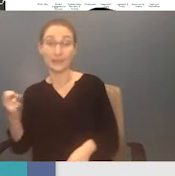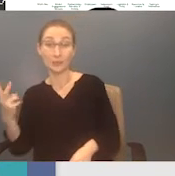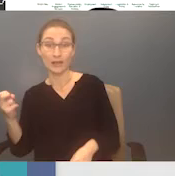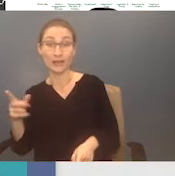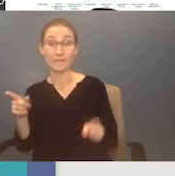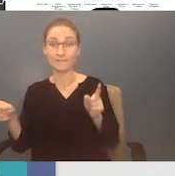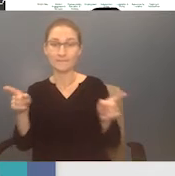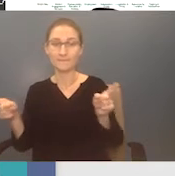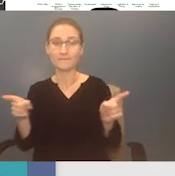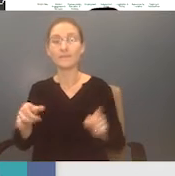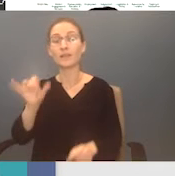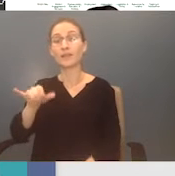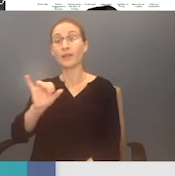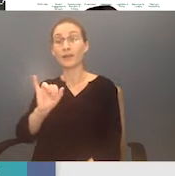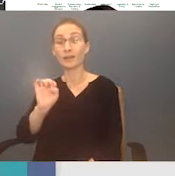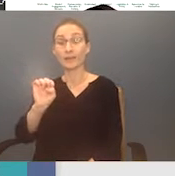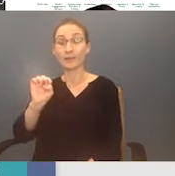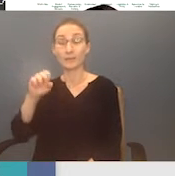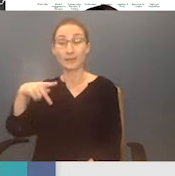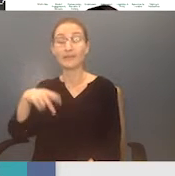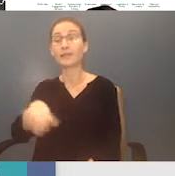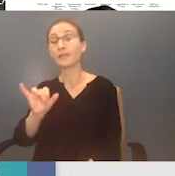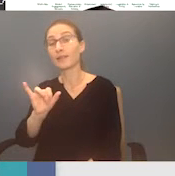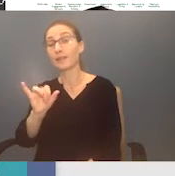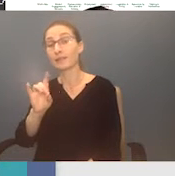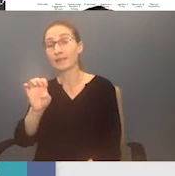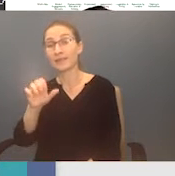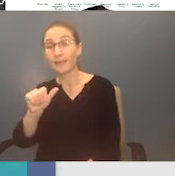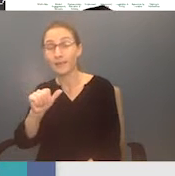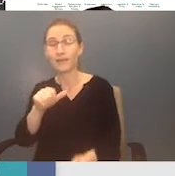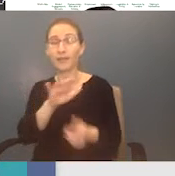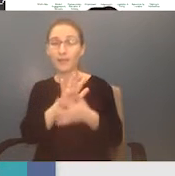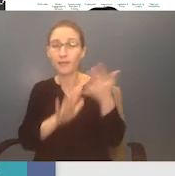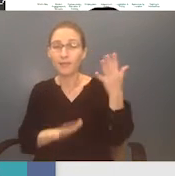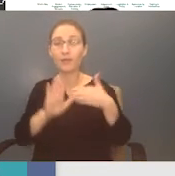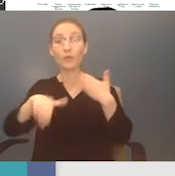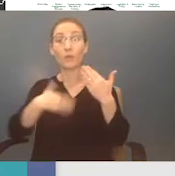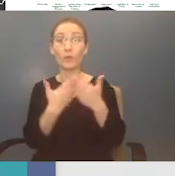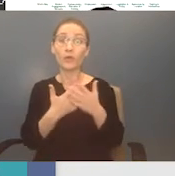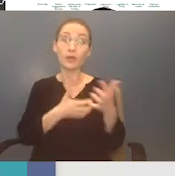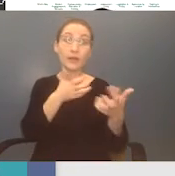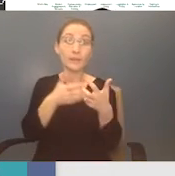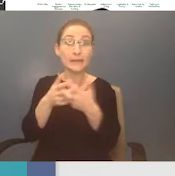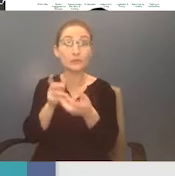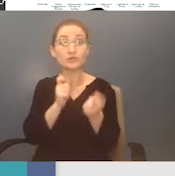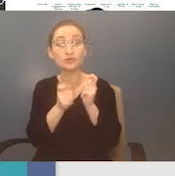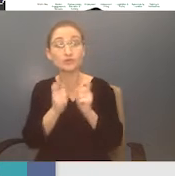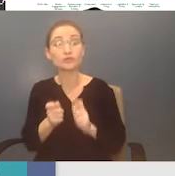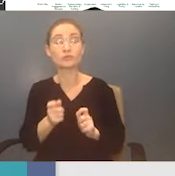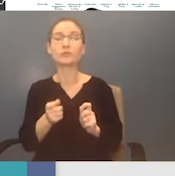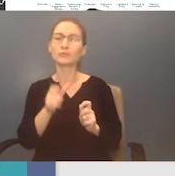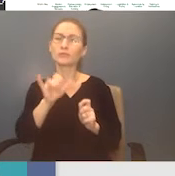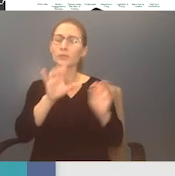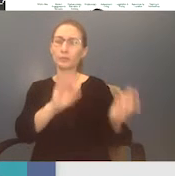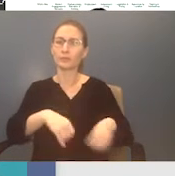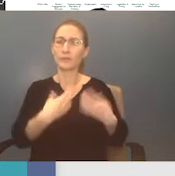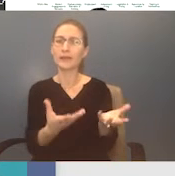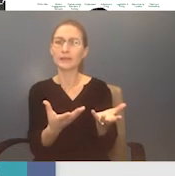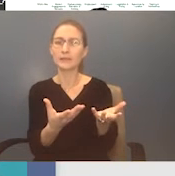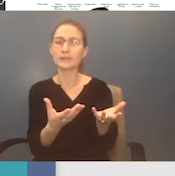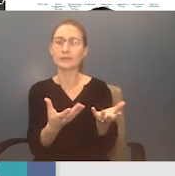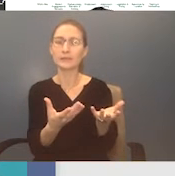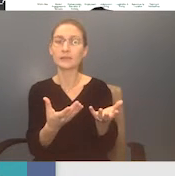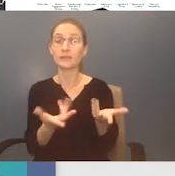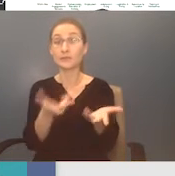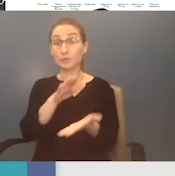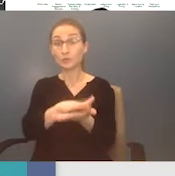the Individuals with Disabilities Education Act, IDEA. All those supports and accommodations and modifications are provided.